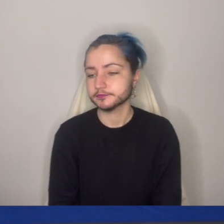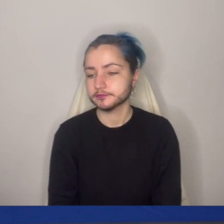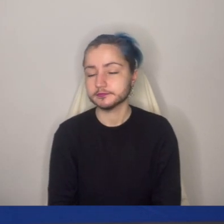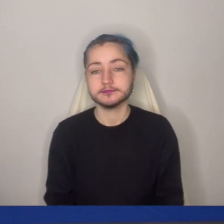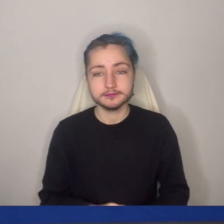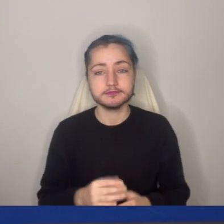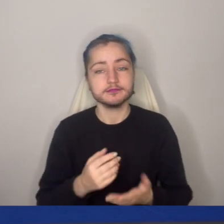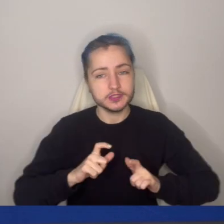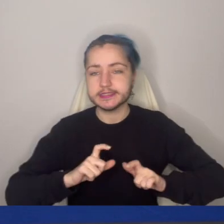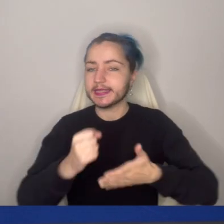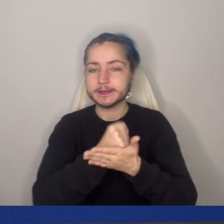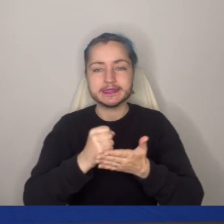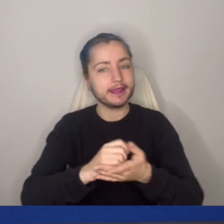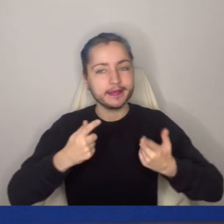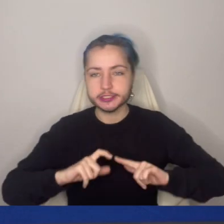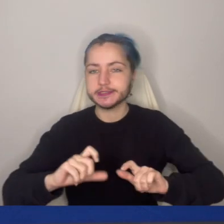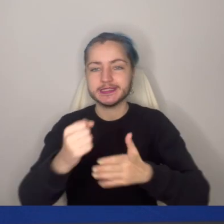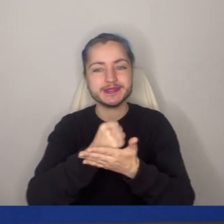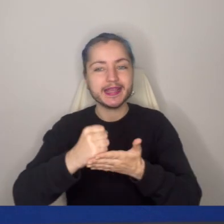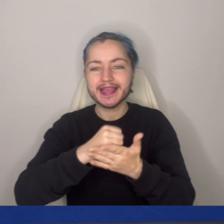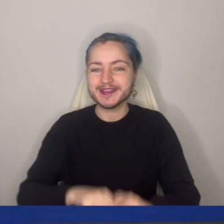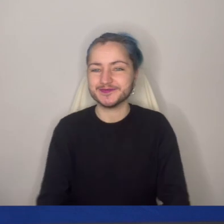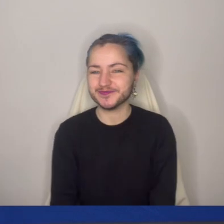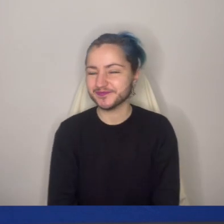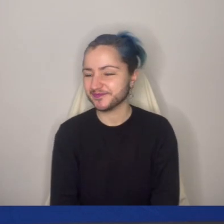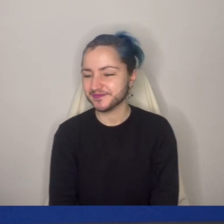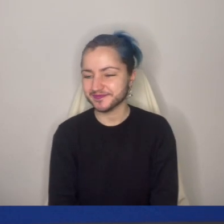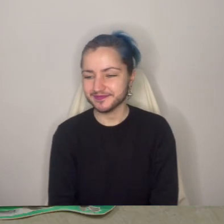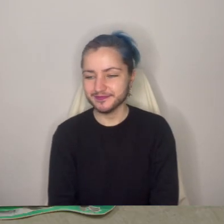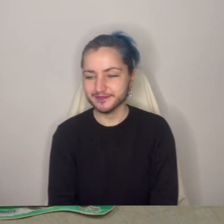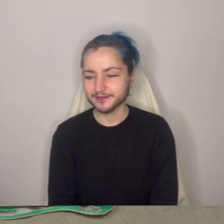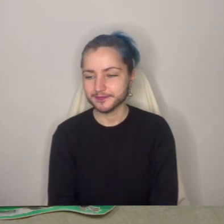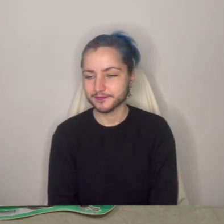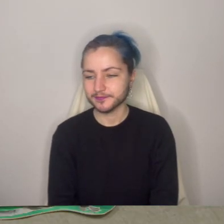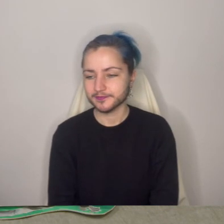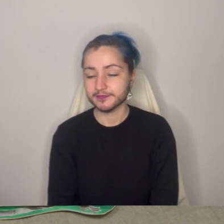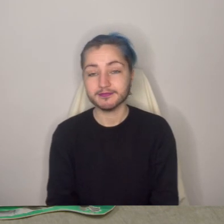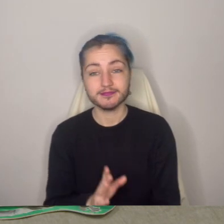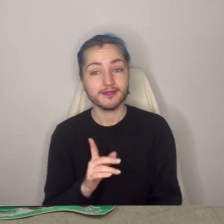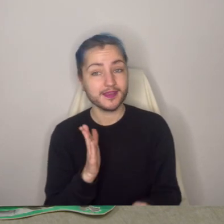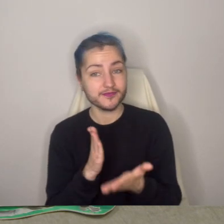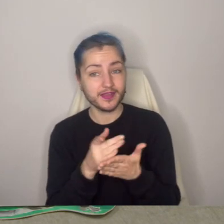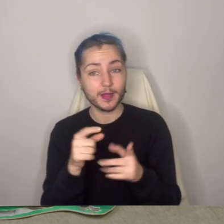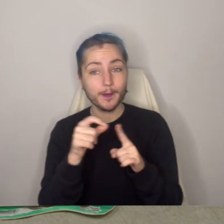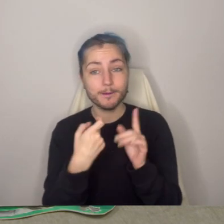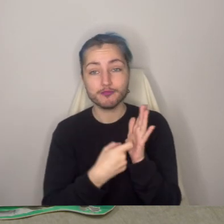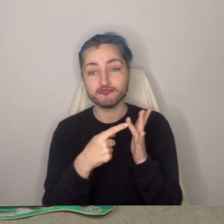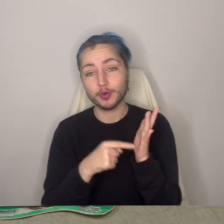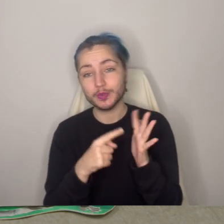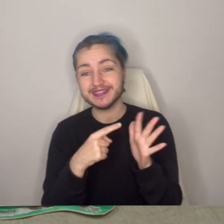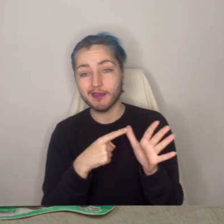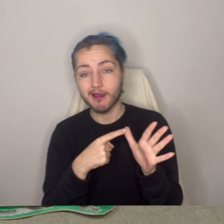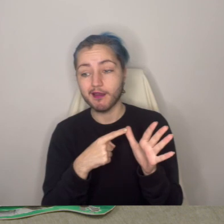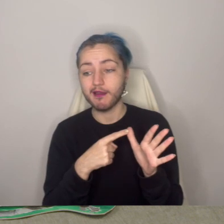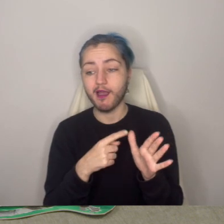just keep sticking. fun fact, the Proteas are South